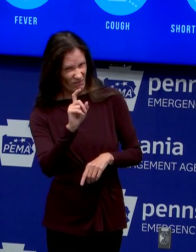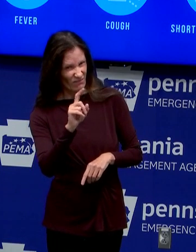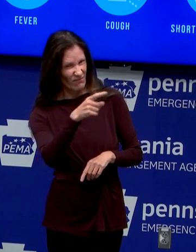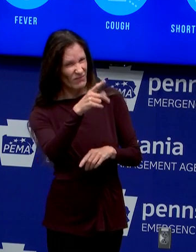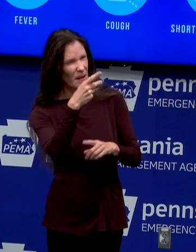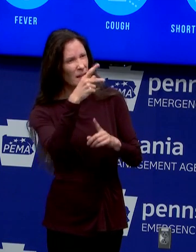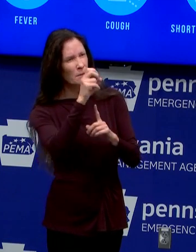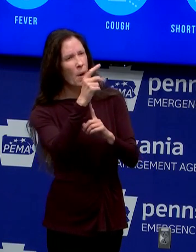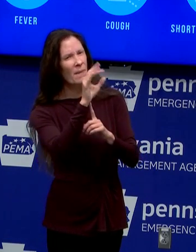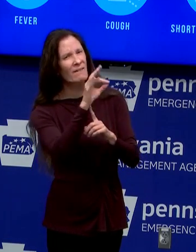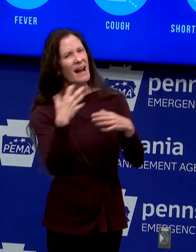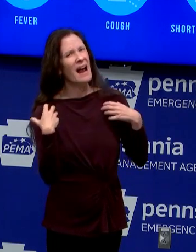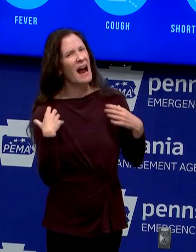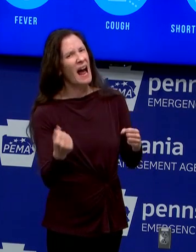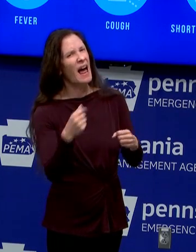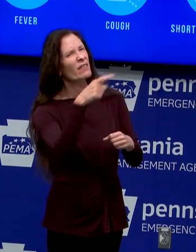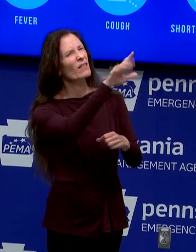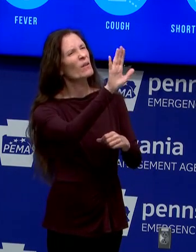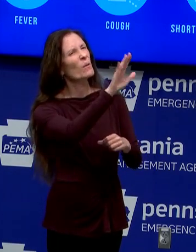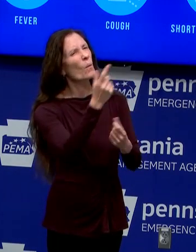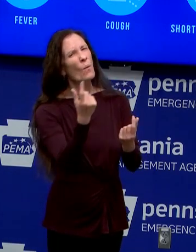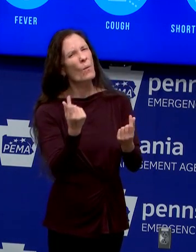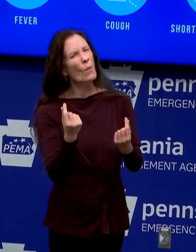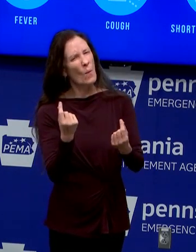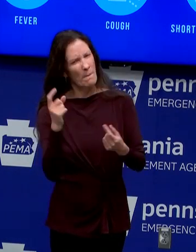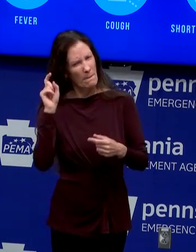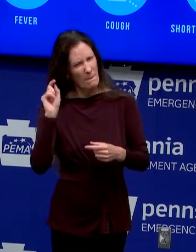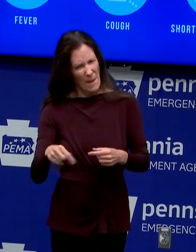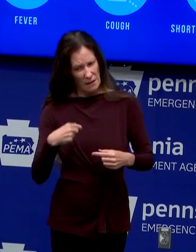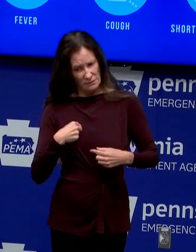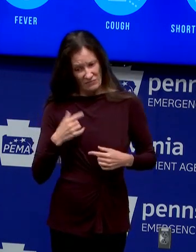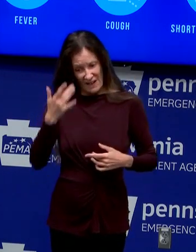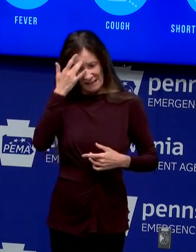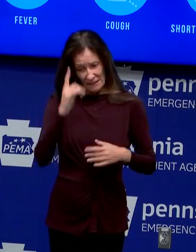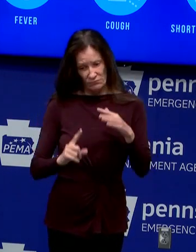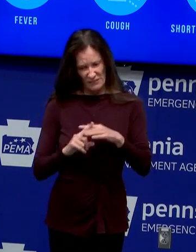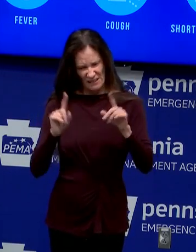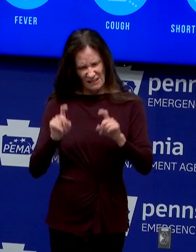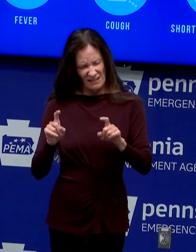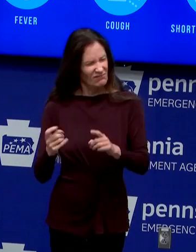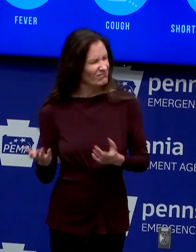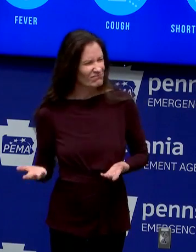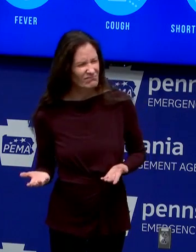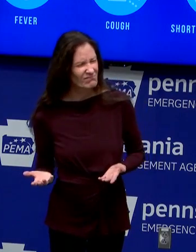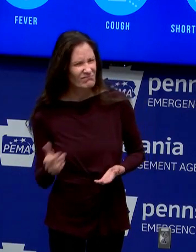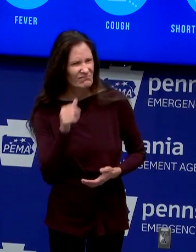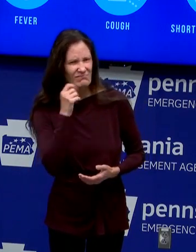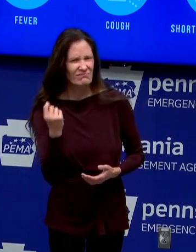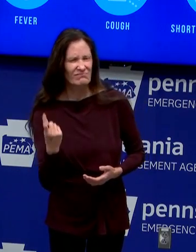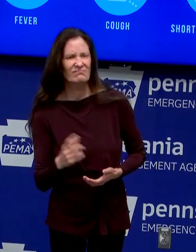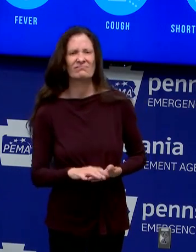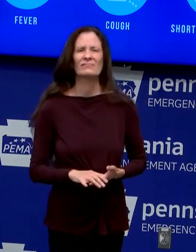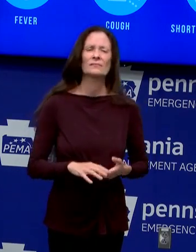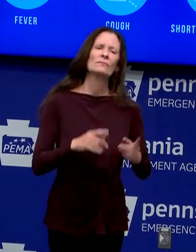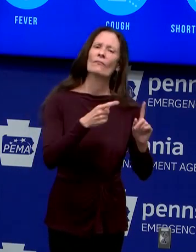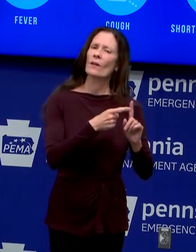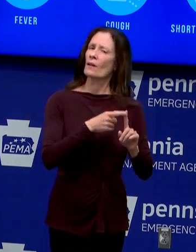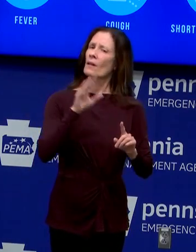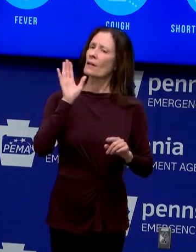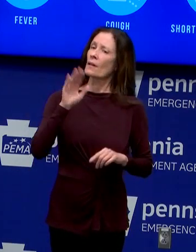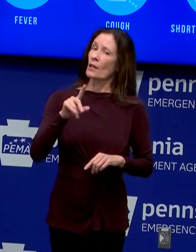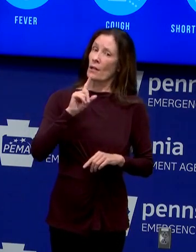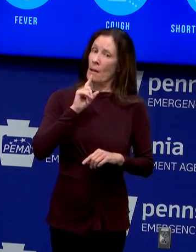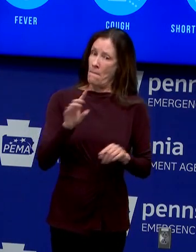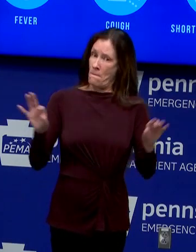tests? Well, we have been prioritizing the testing of symptomatic individuals, but I have no problems if Rite Aid tests